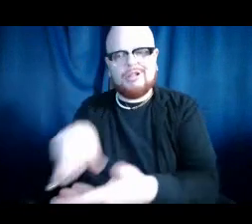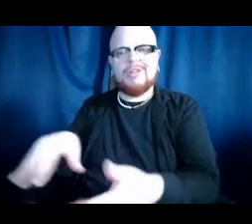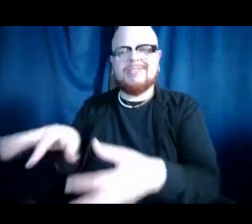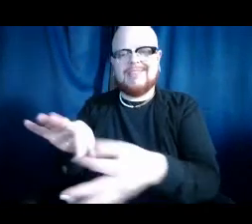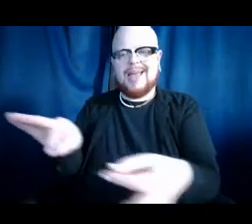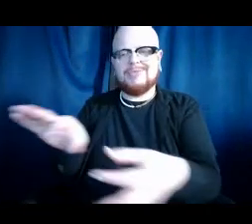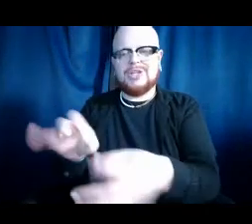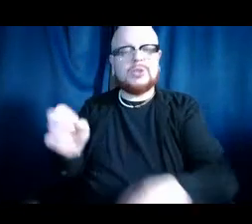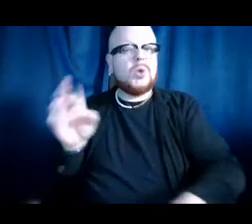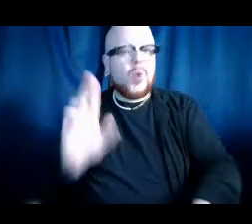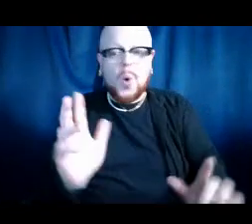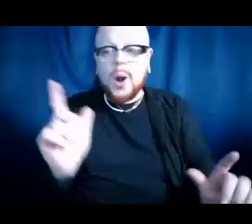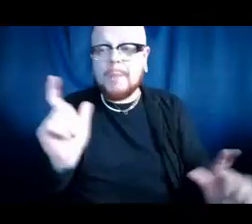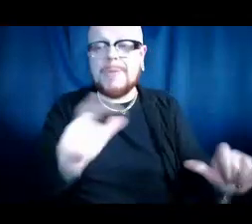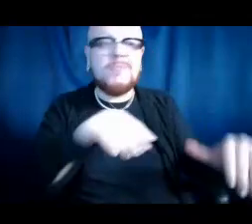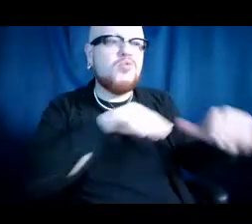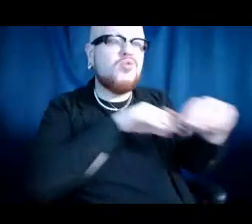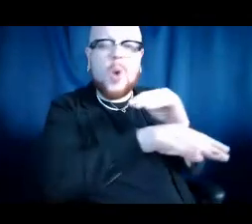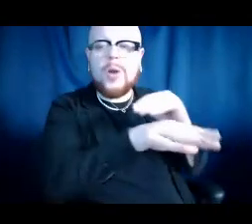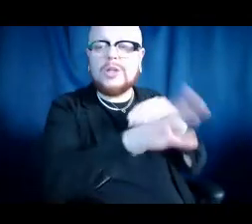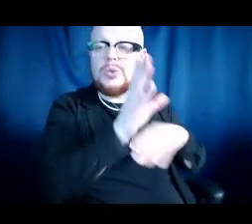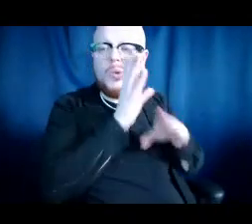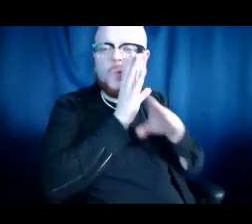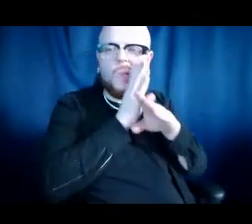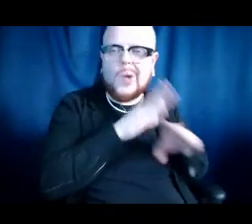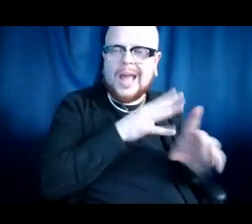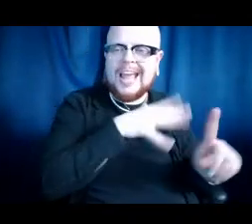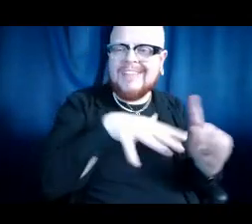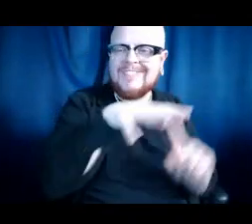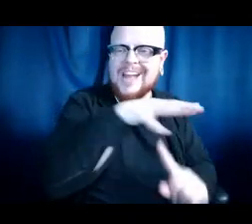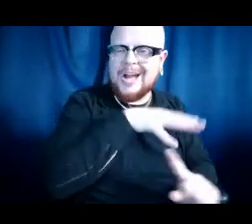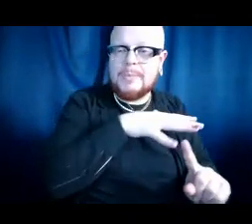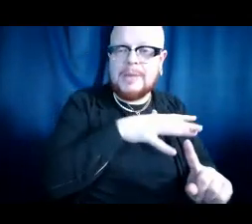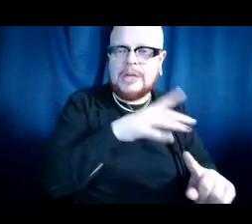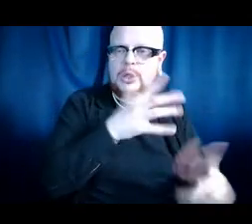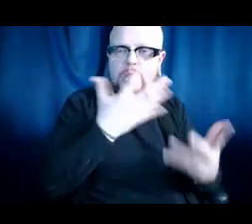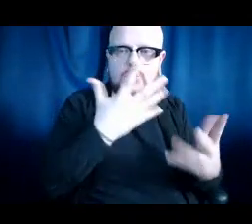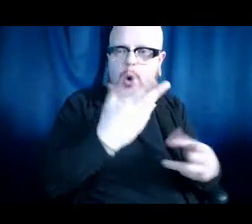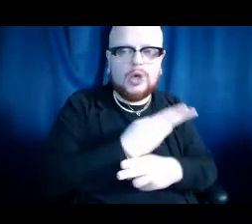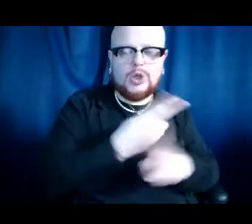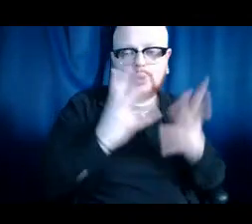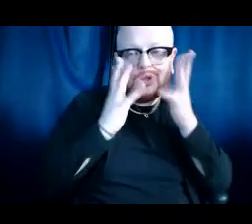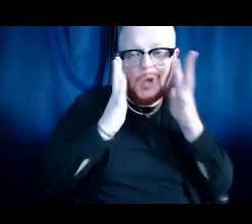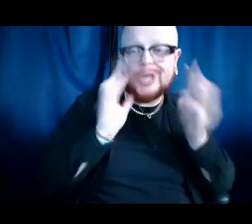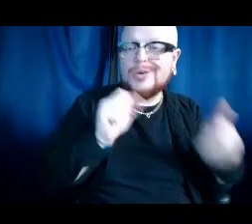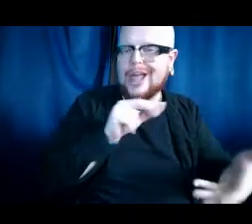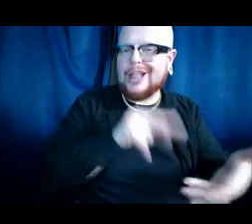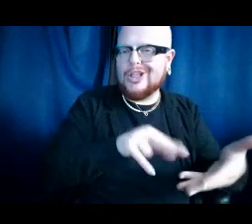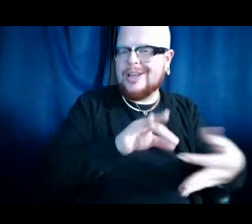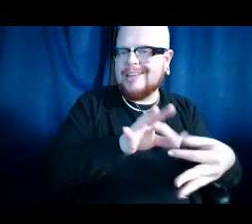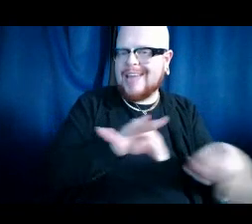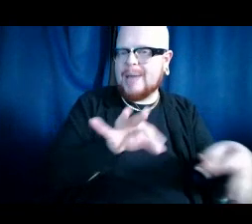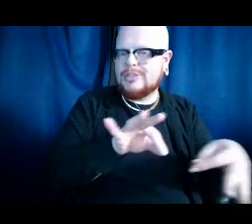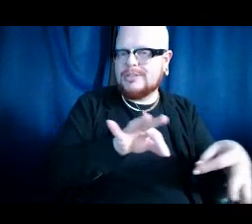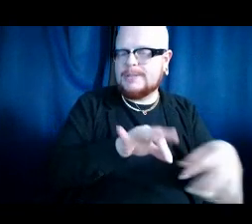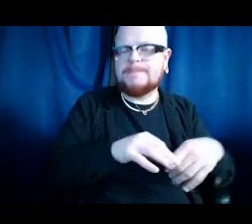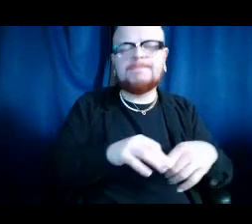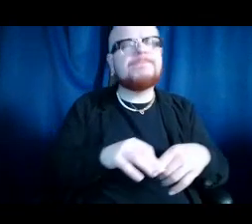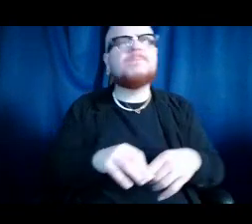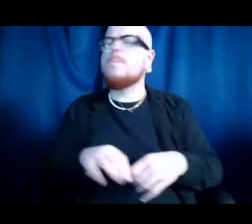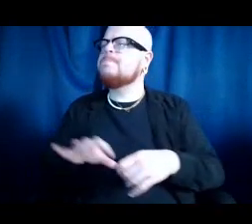Shelly, what are some best practices when creating captions? It's important to ensure the accuracy of